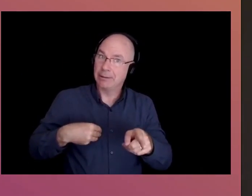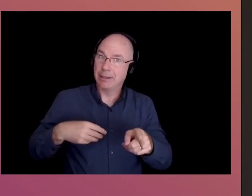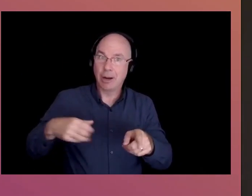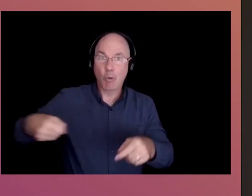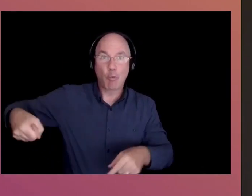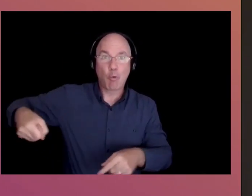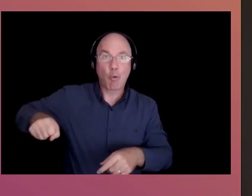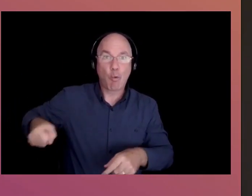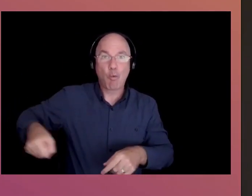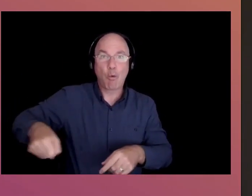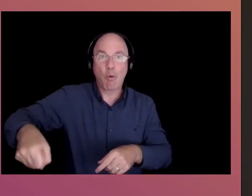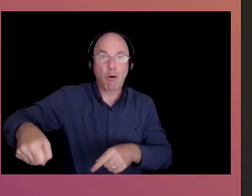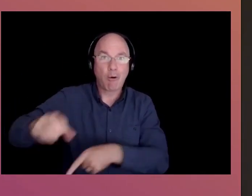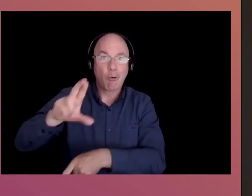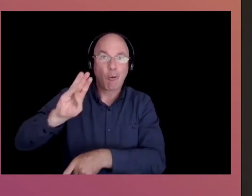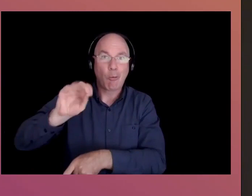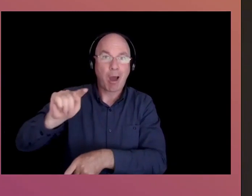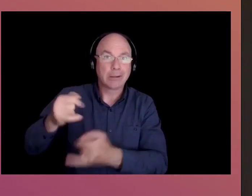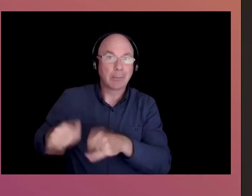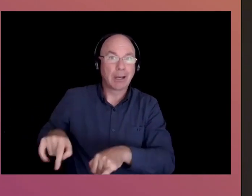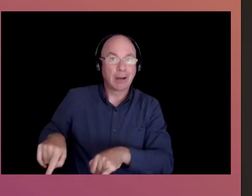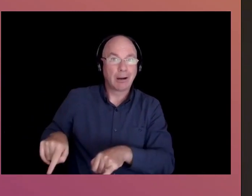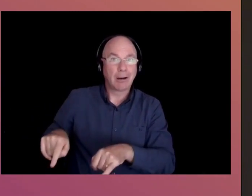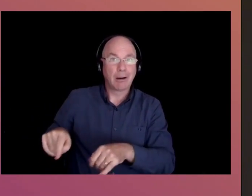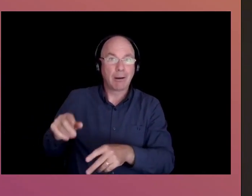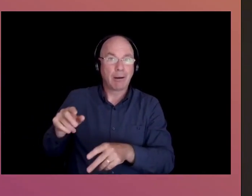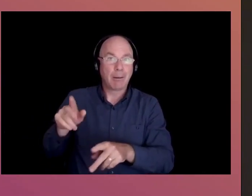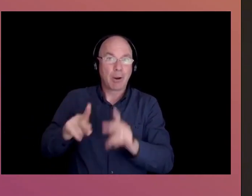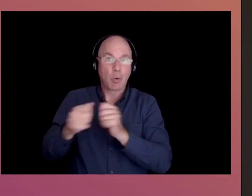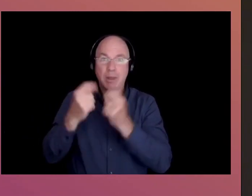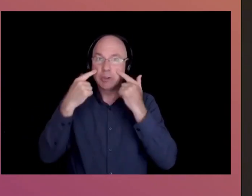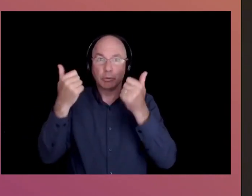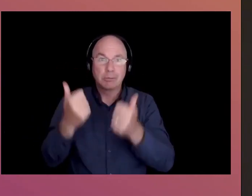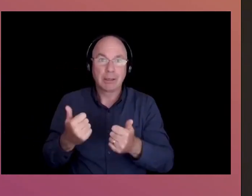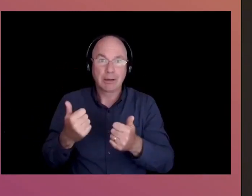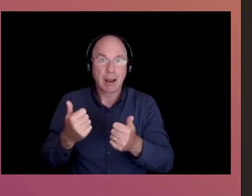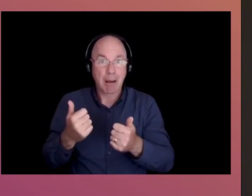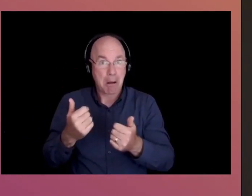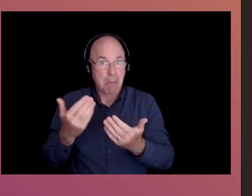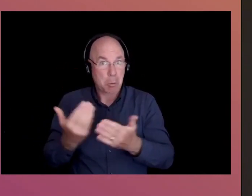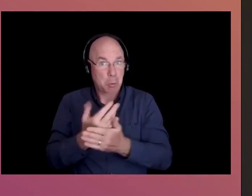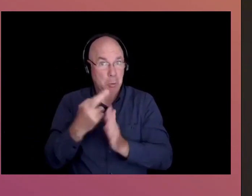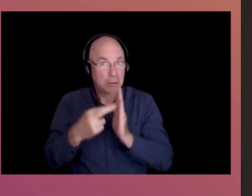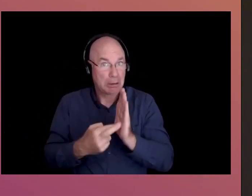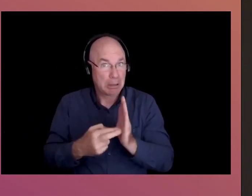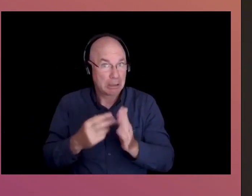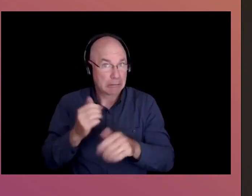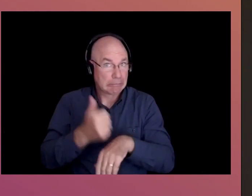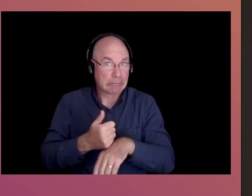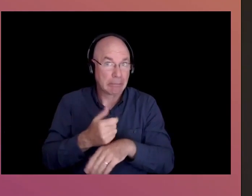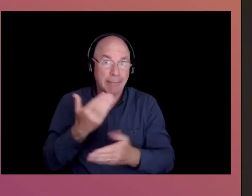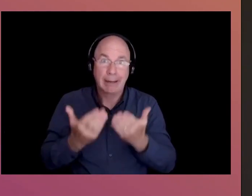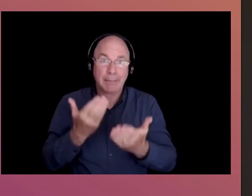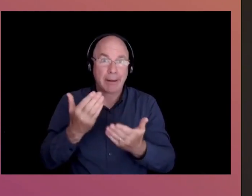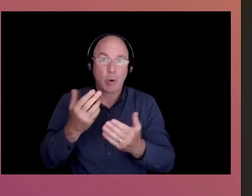visual impairments. Maybe we may need to have a new regulation, so then maybe we should work with